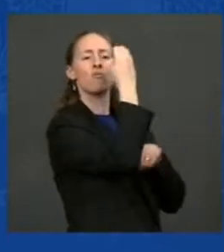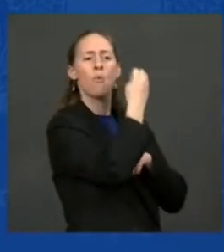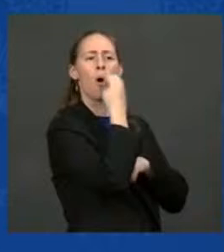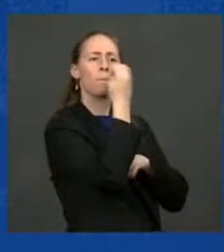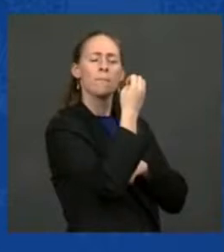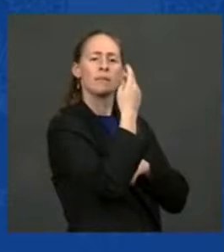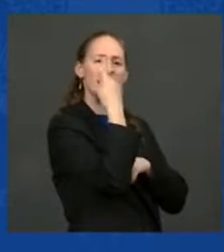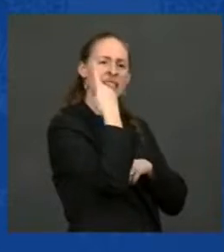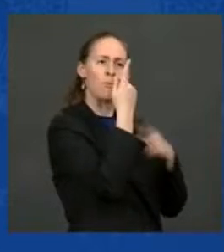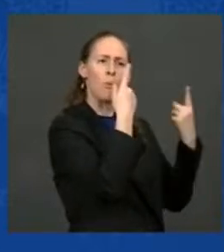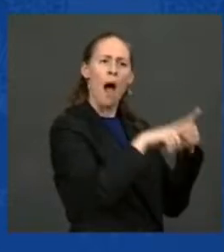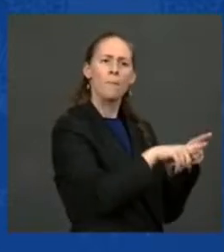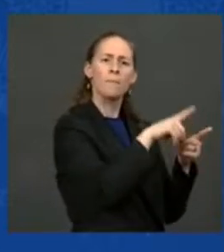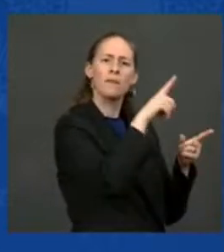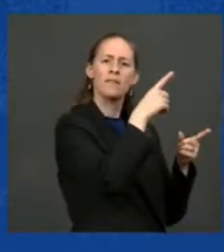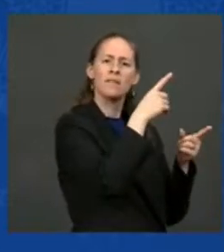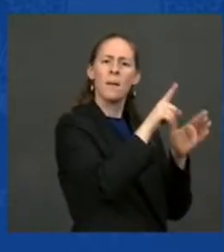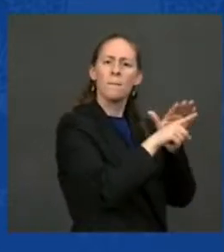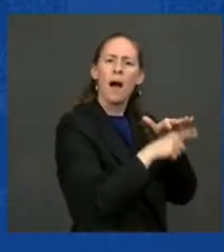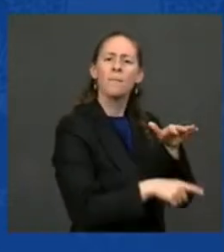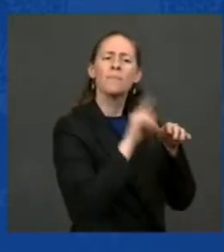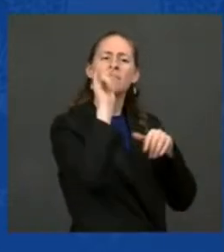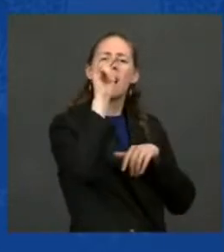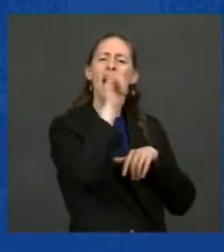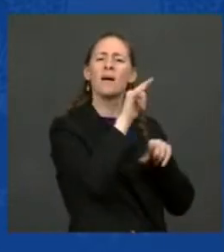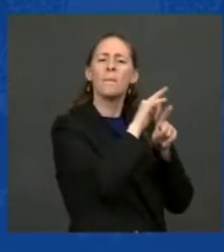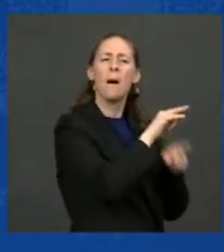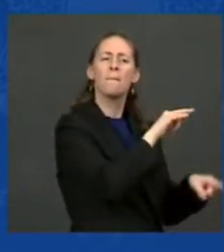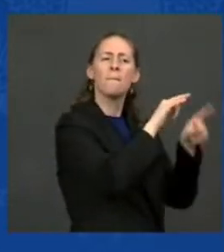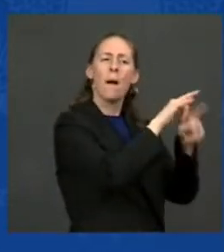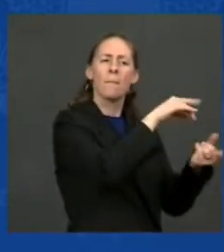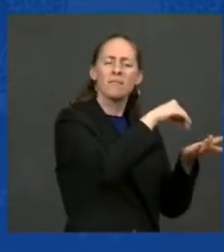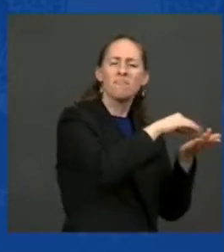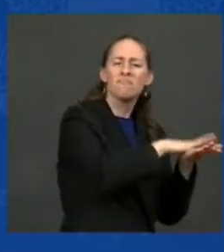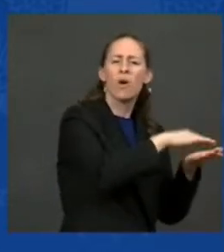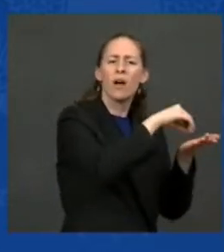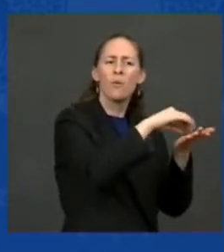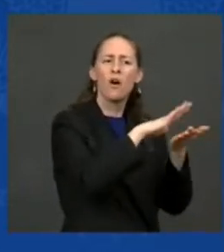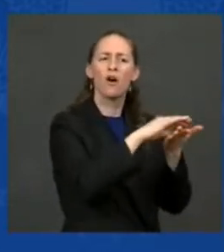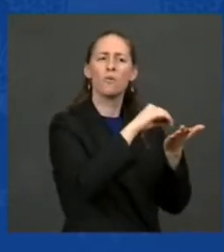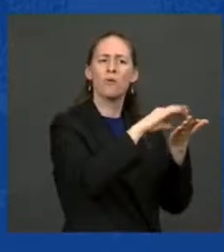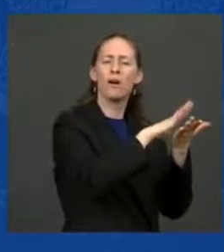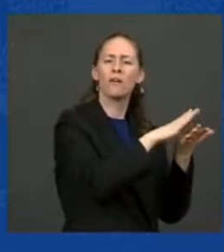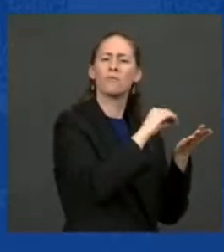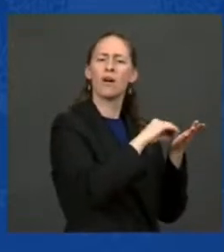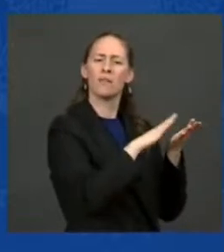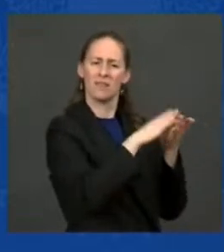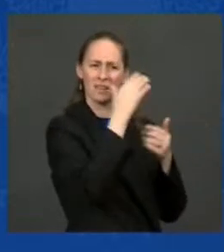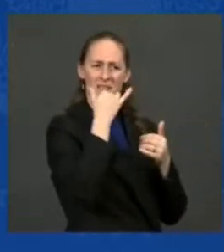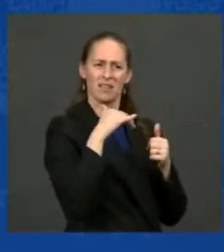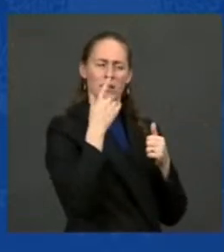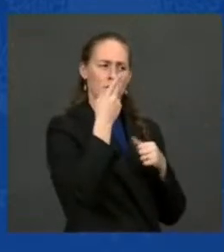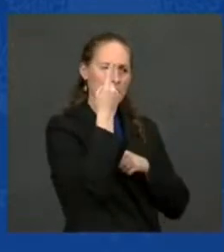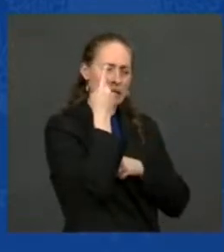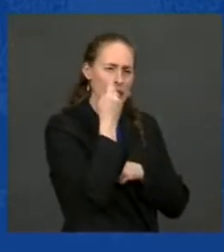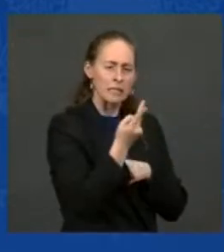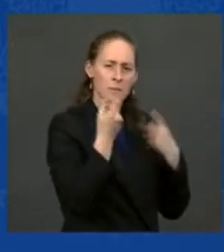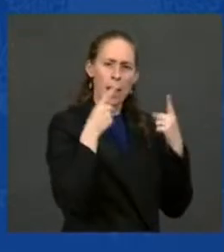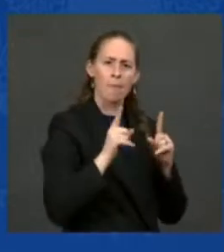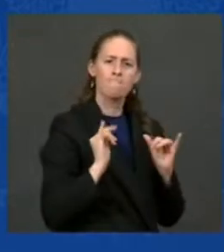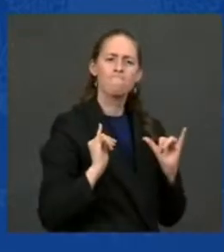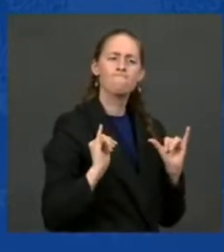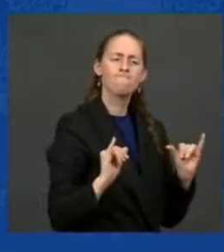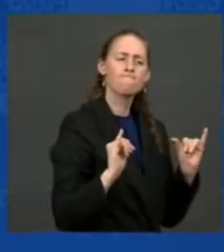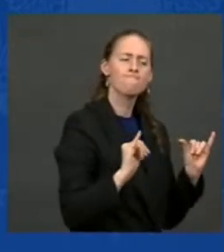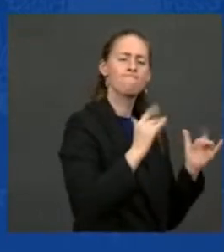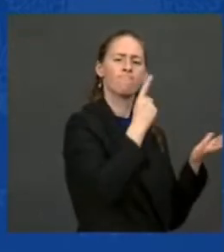shocking atrocities still fresh in their horror, to question and cross-examine some of history's